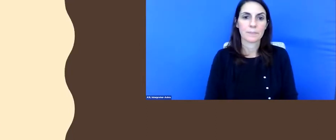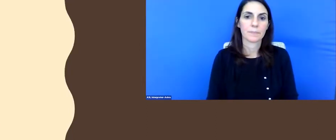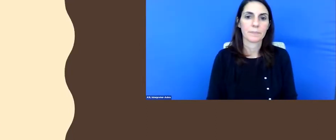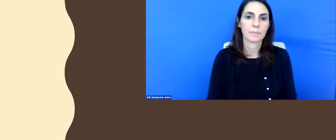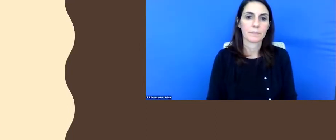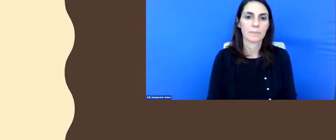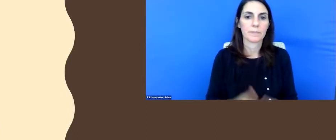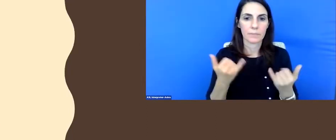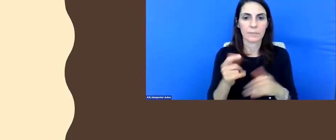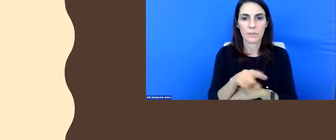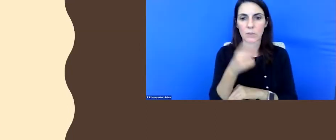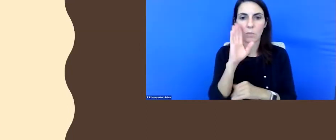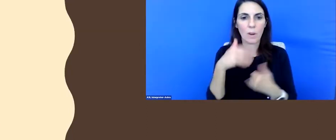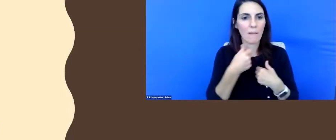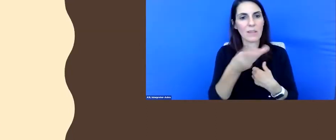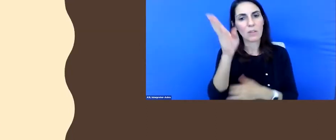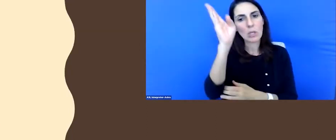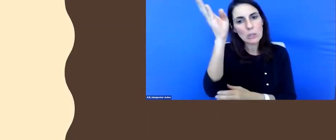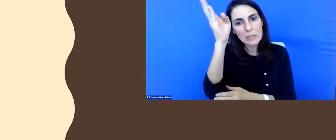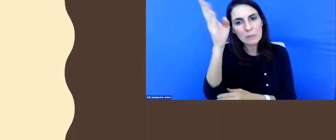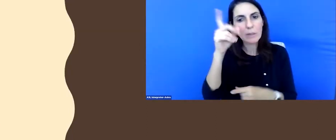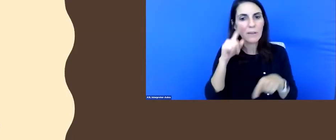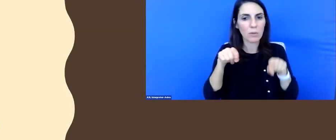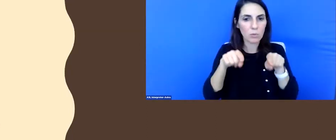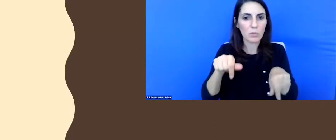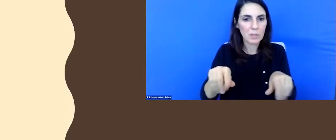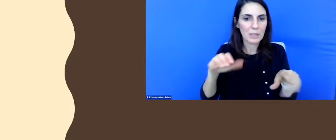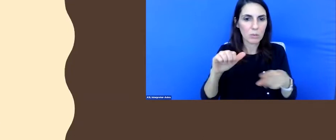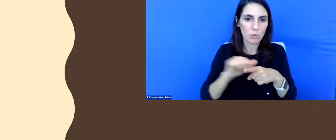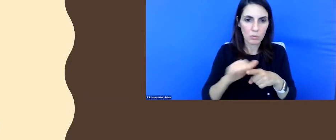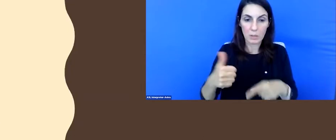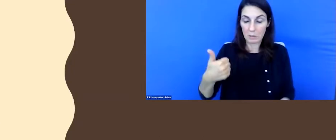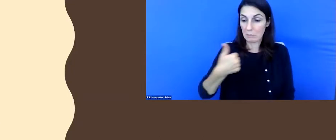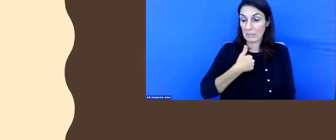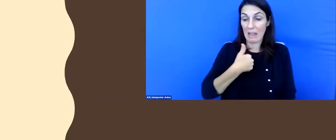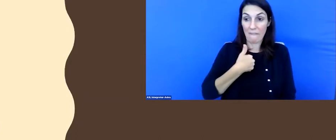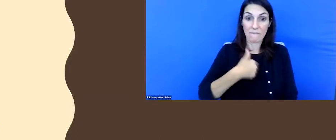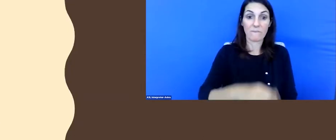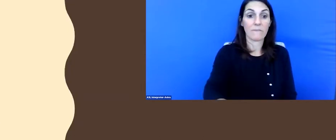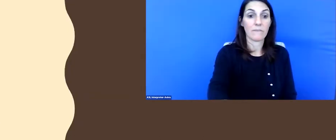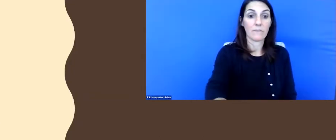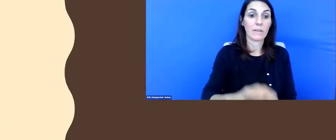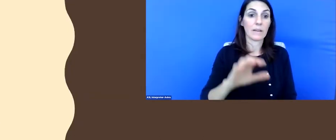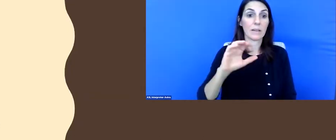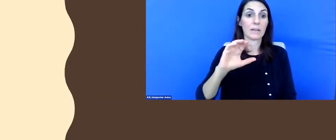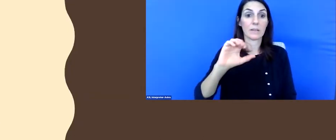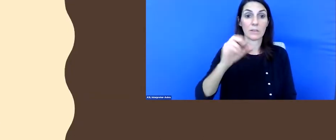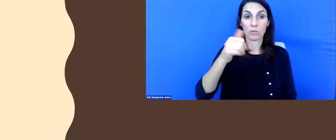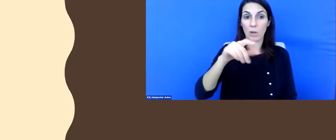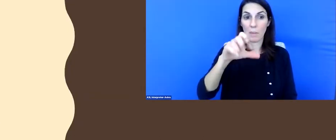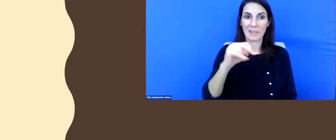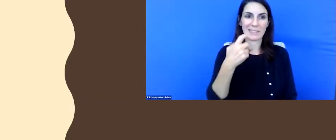Today, we're going to have several speakers throughout the training. Myself, Chaplain Besa, who you just